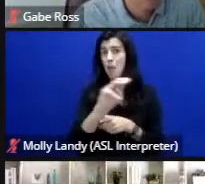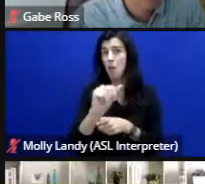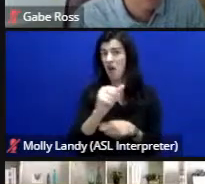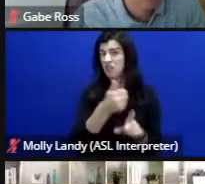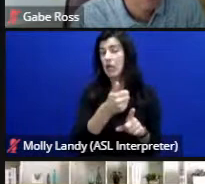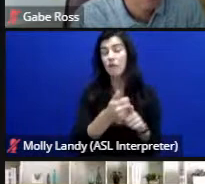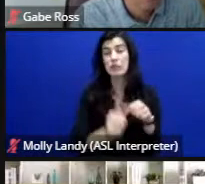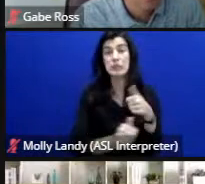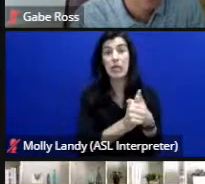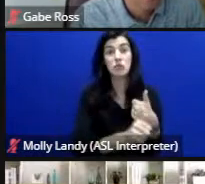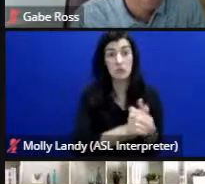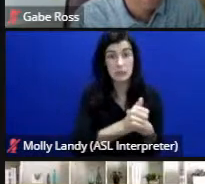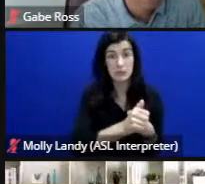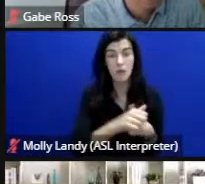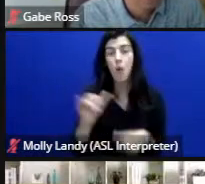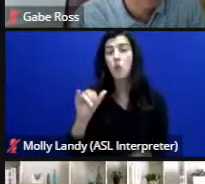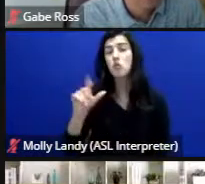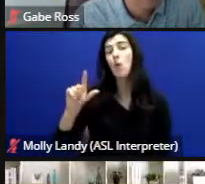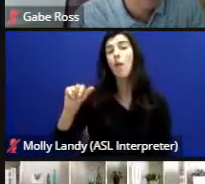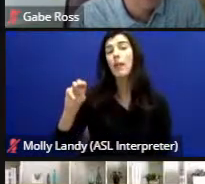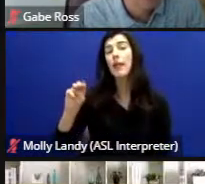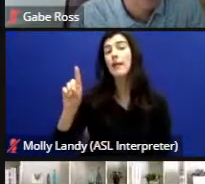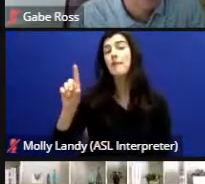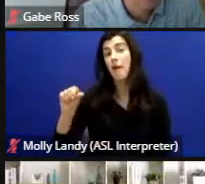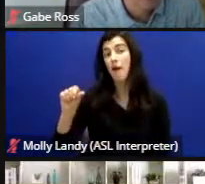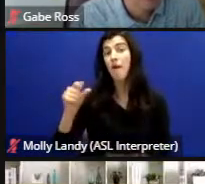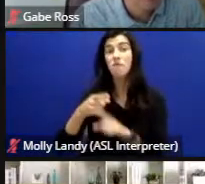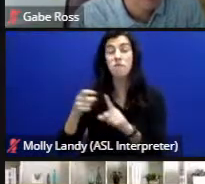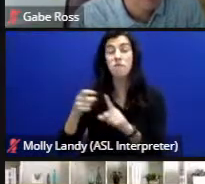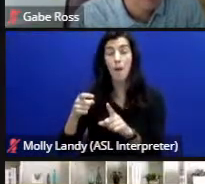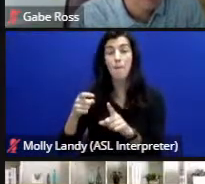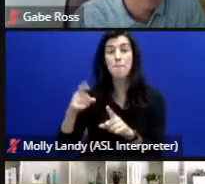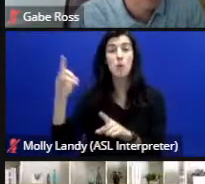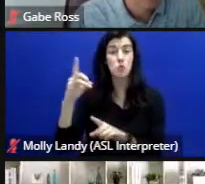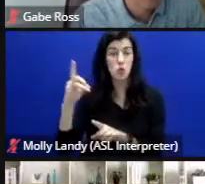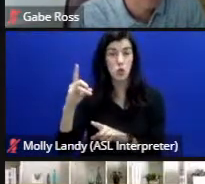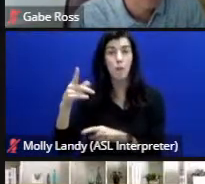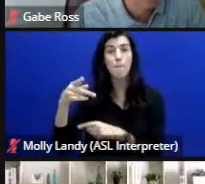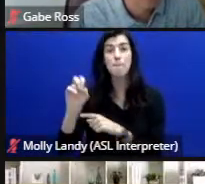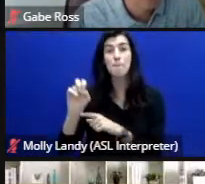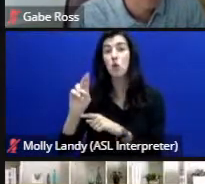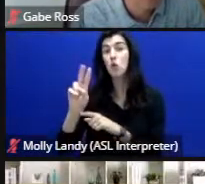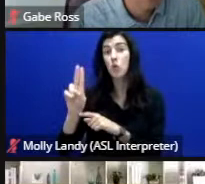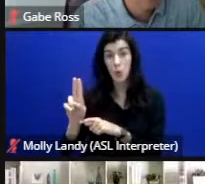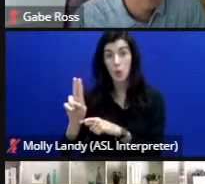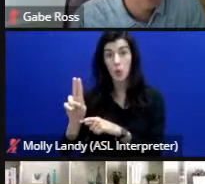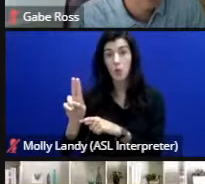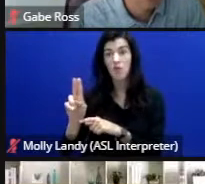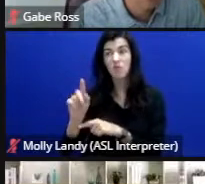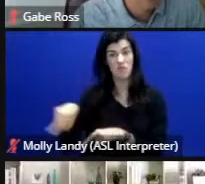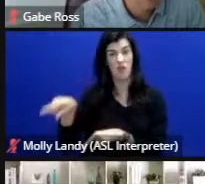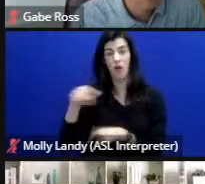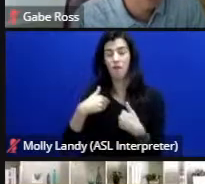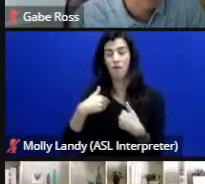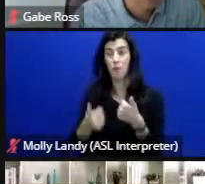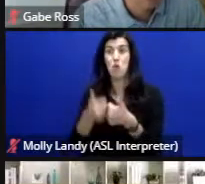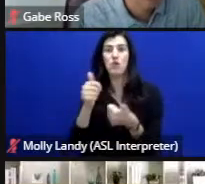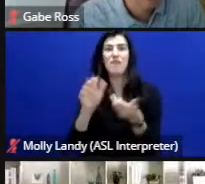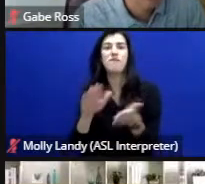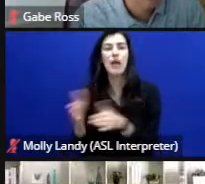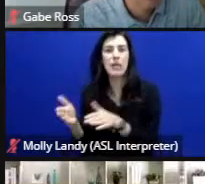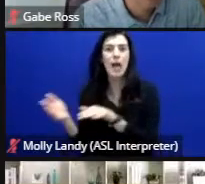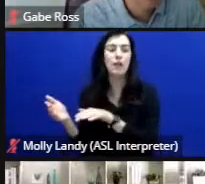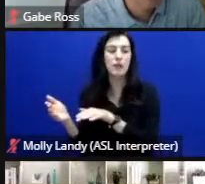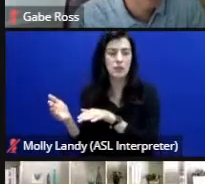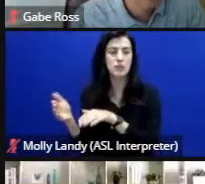the Lambda variant from Peru, and it's causing that country to have the most fatalities of all. And each of these